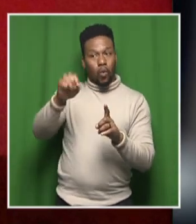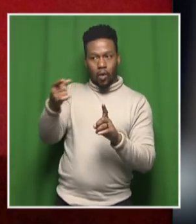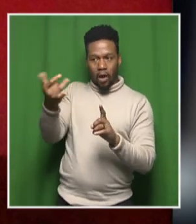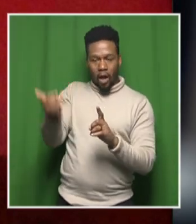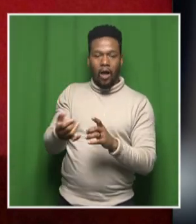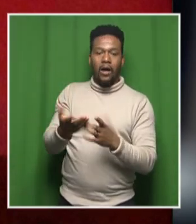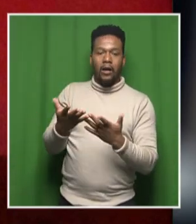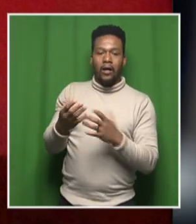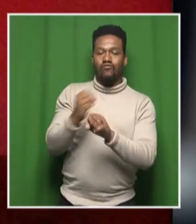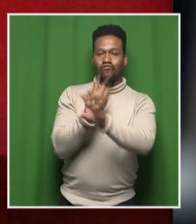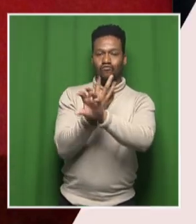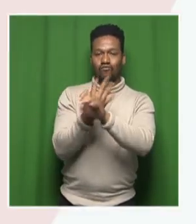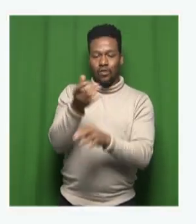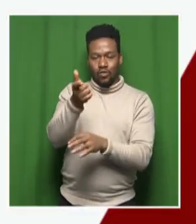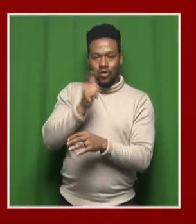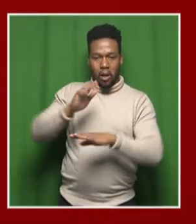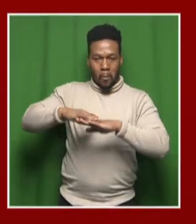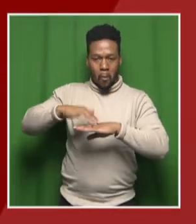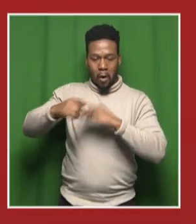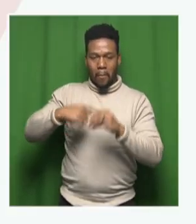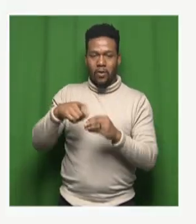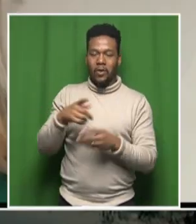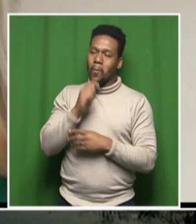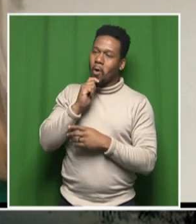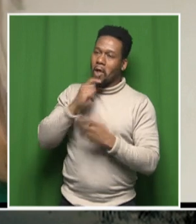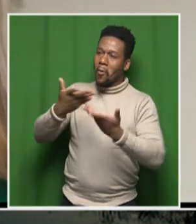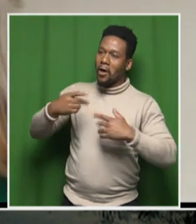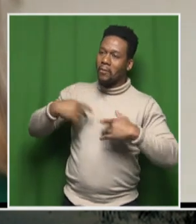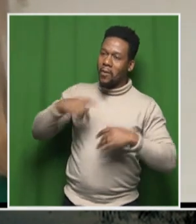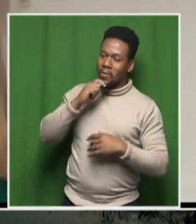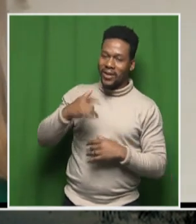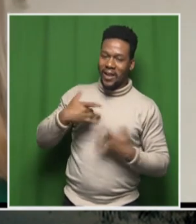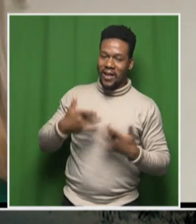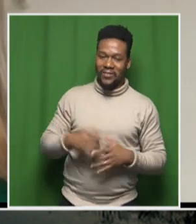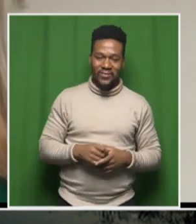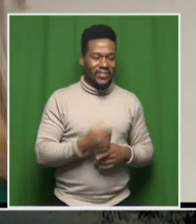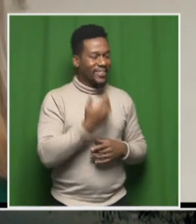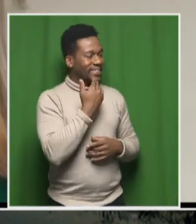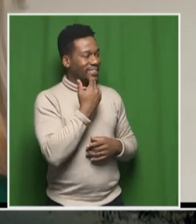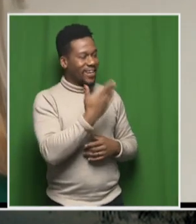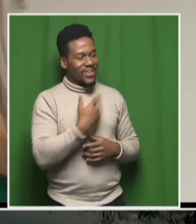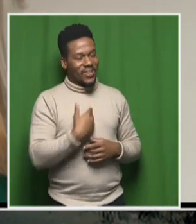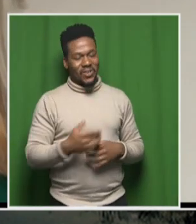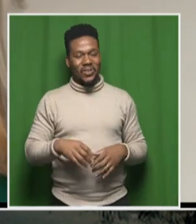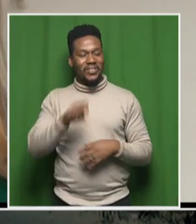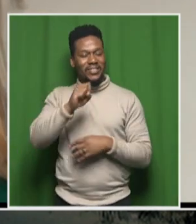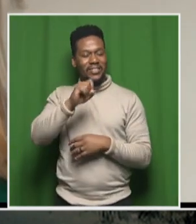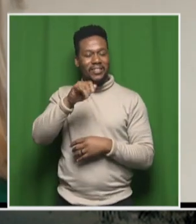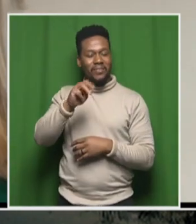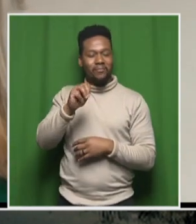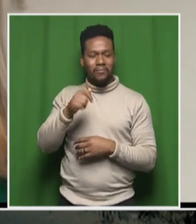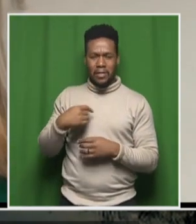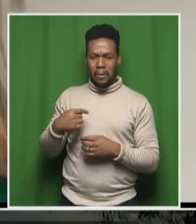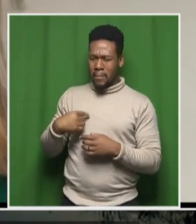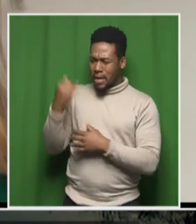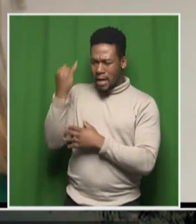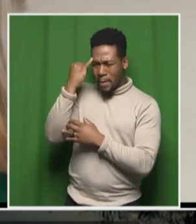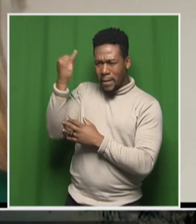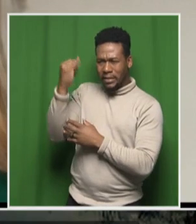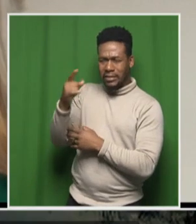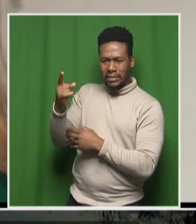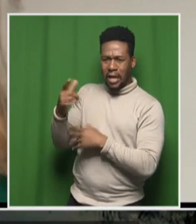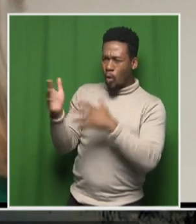Welcome. Good morning, Simpiwe. Thank you very much for having me. I would imagine how disheartening it was. I mean, how did the